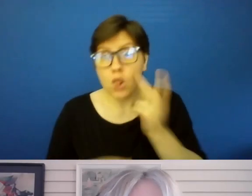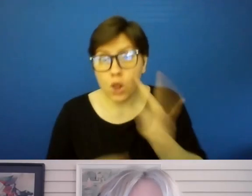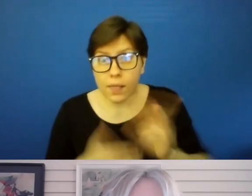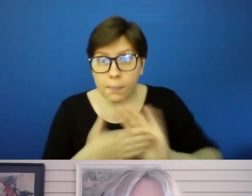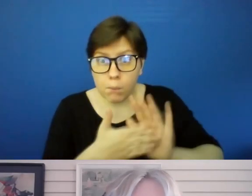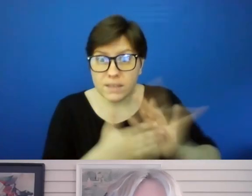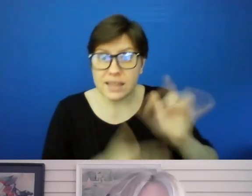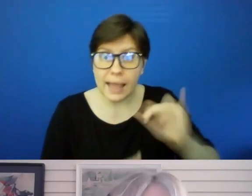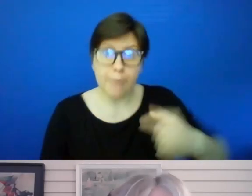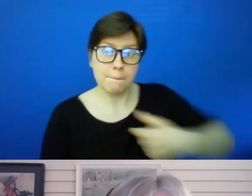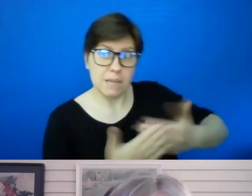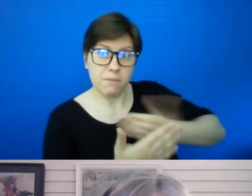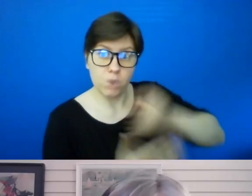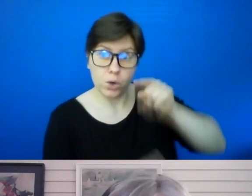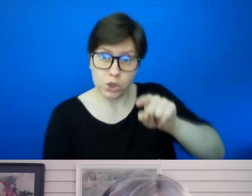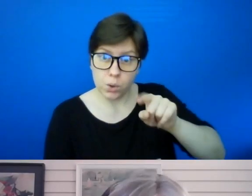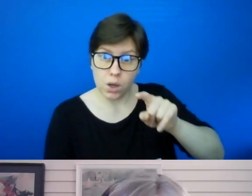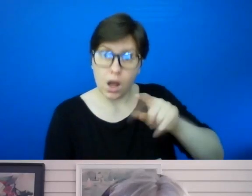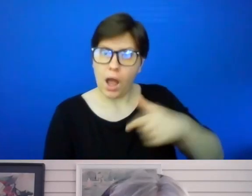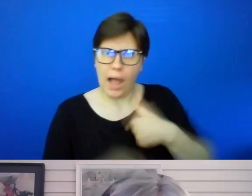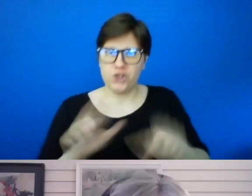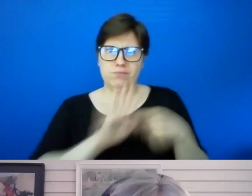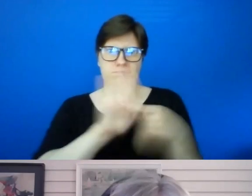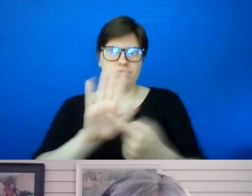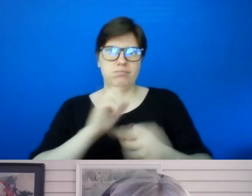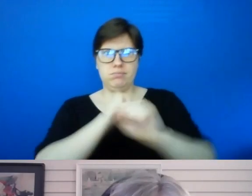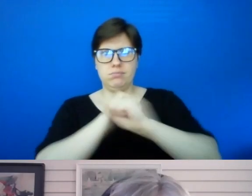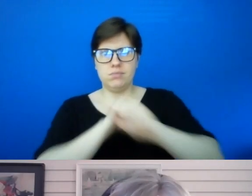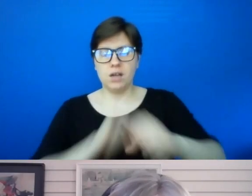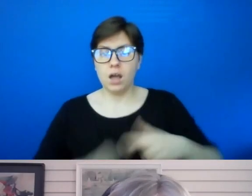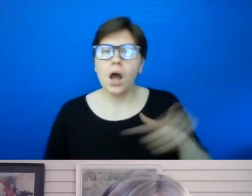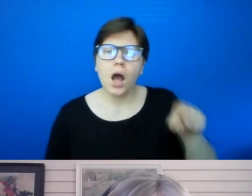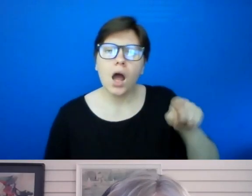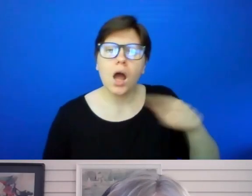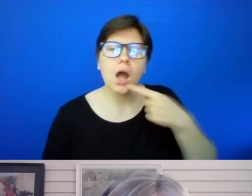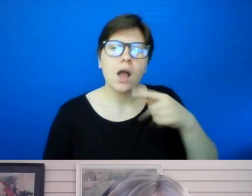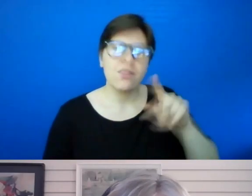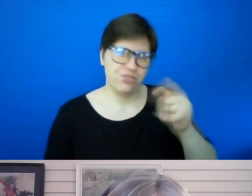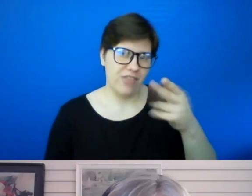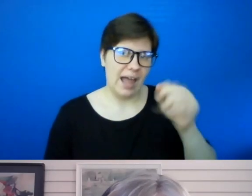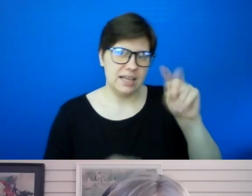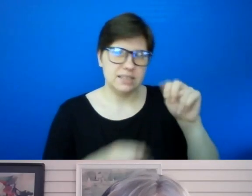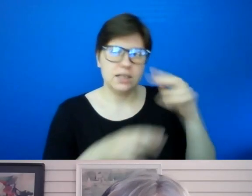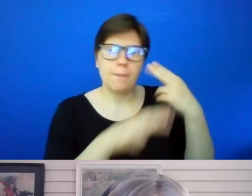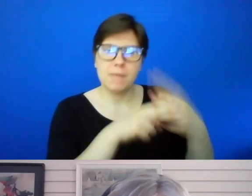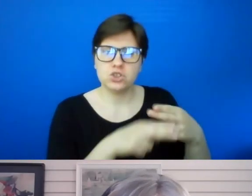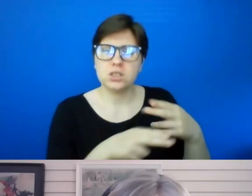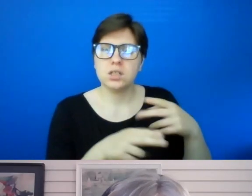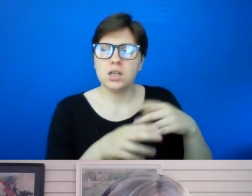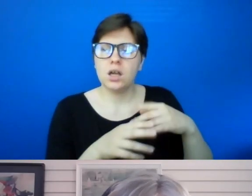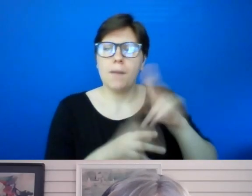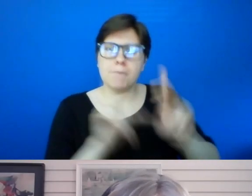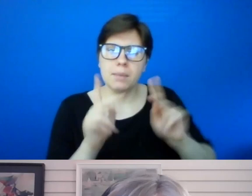You. And Thaddeus talks about individuals making individual decisions, but for disabled people